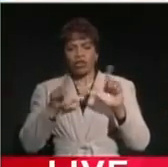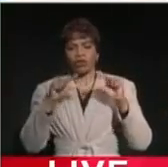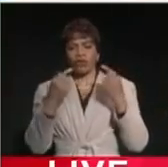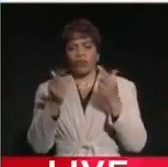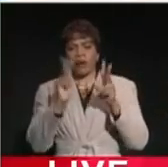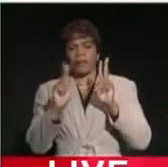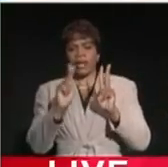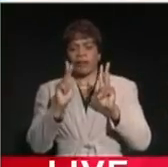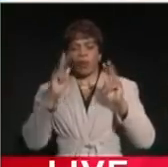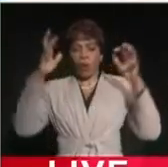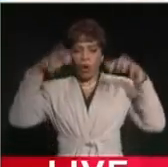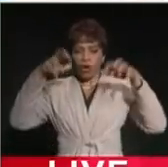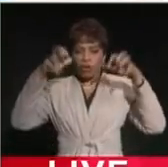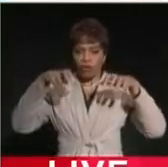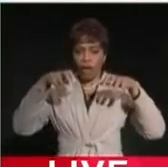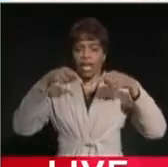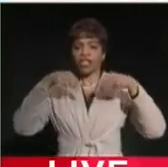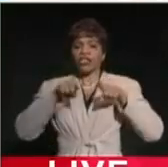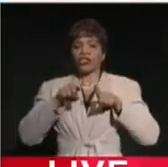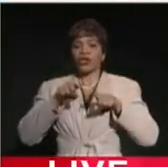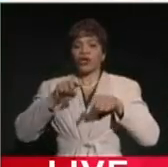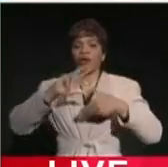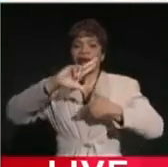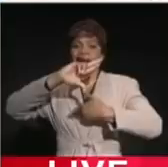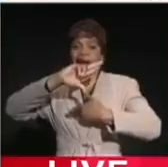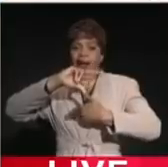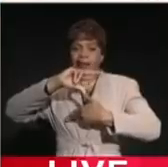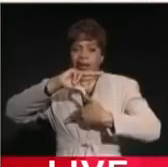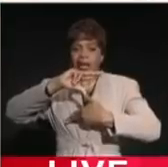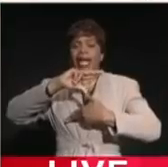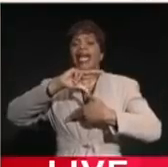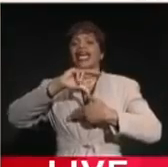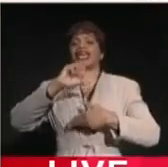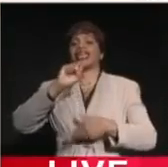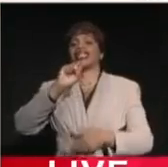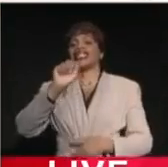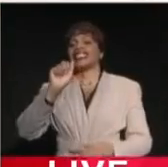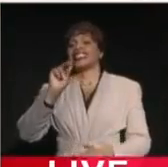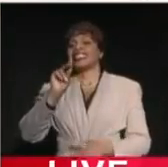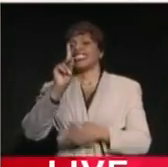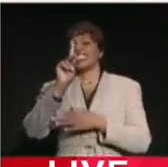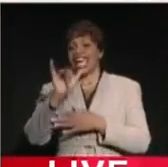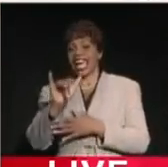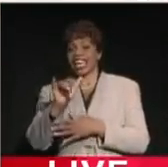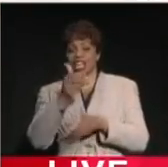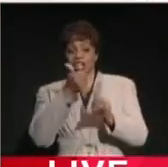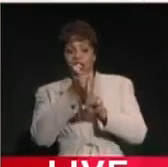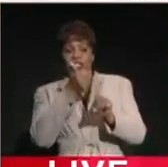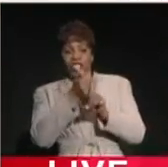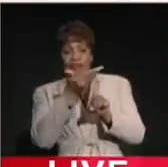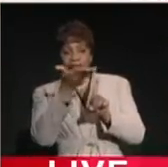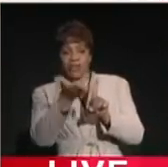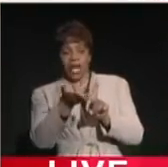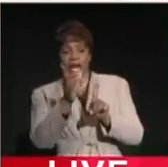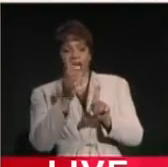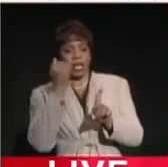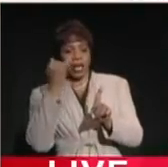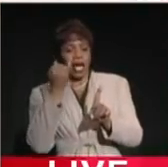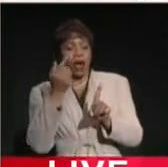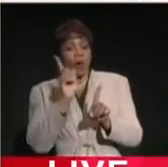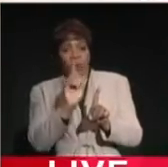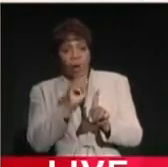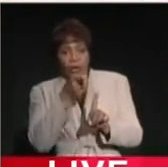during Superstorm Sandy. So if you're the advocate, you've been there. Where were you Good